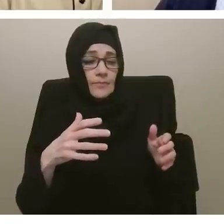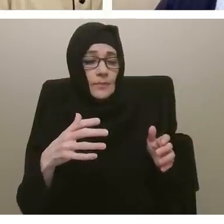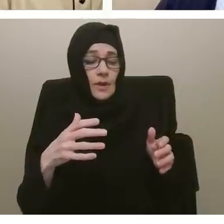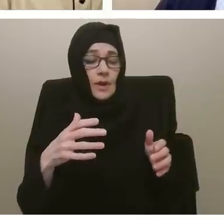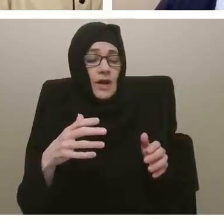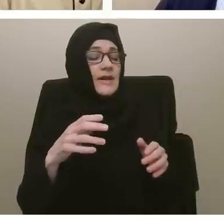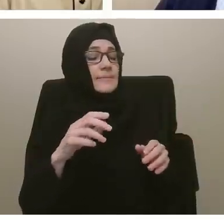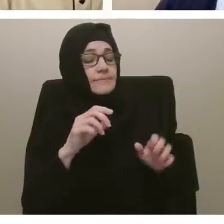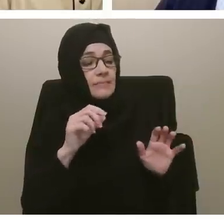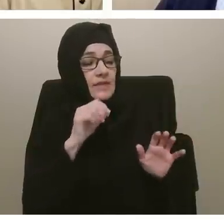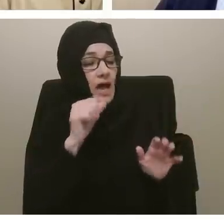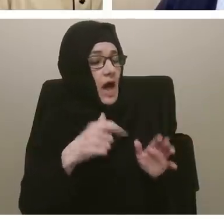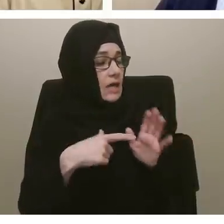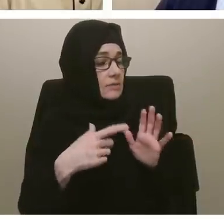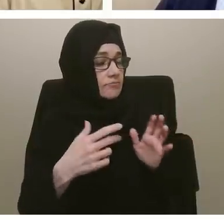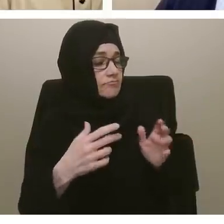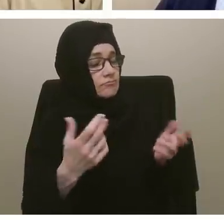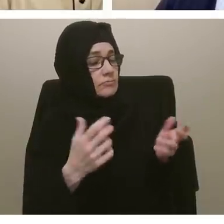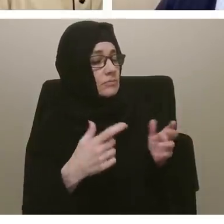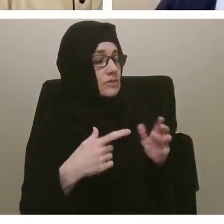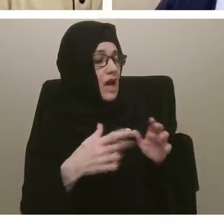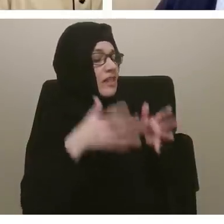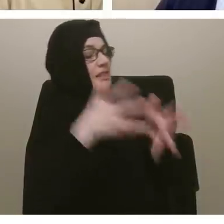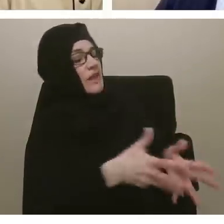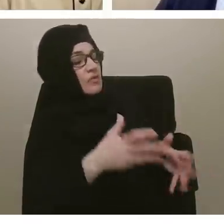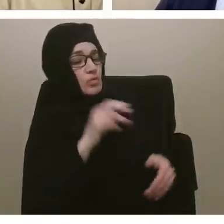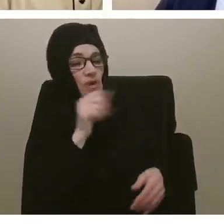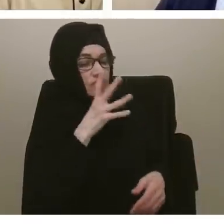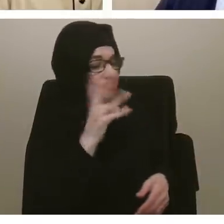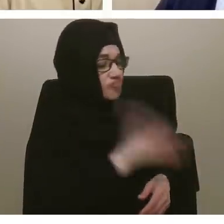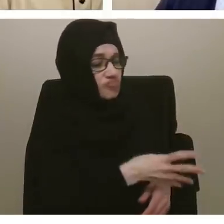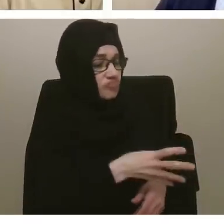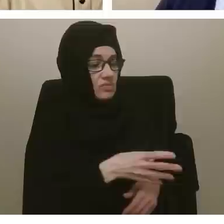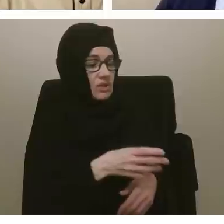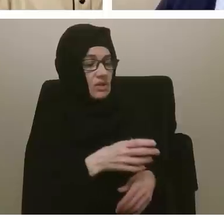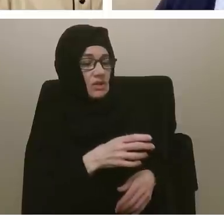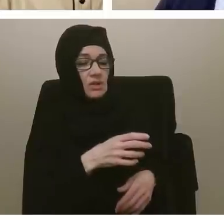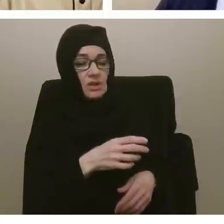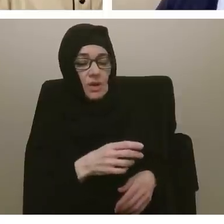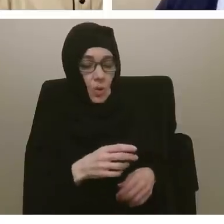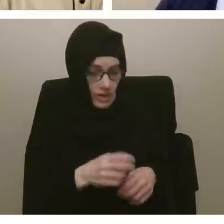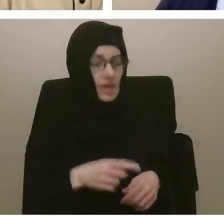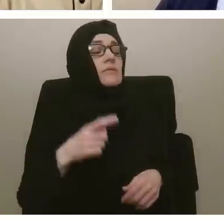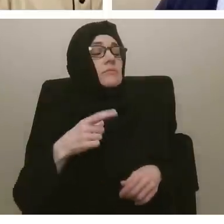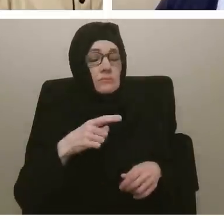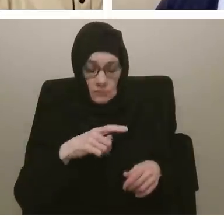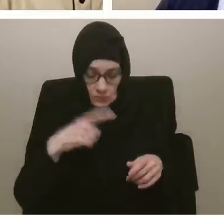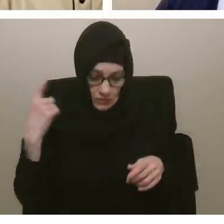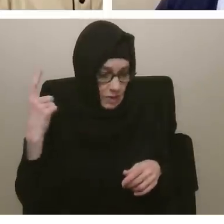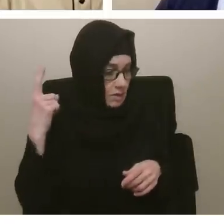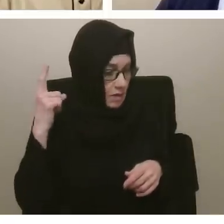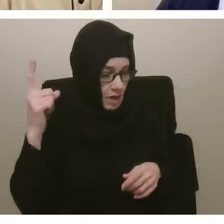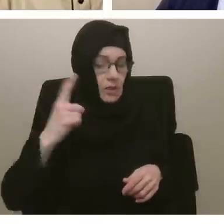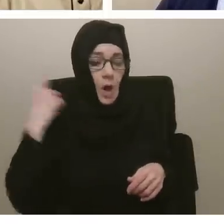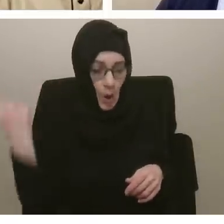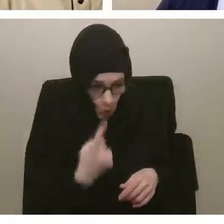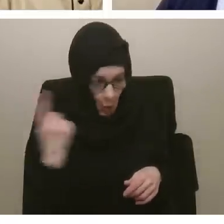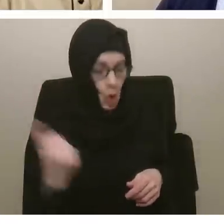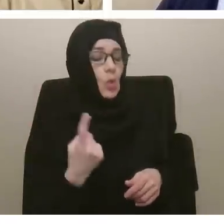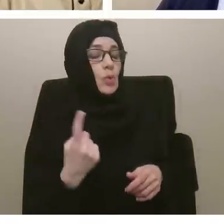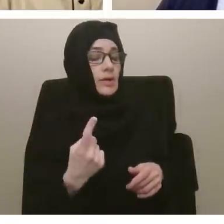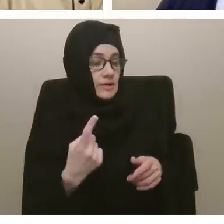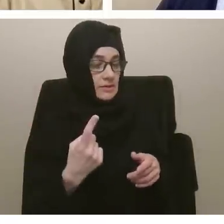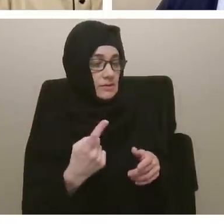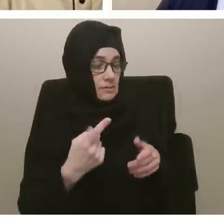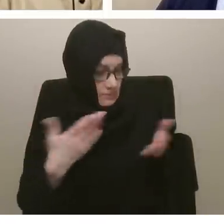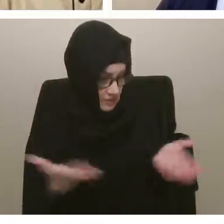any dislike towards you. He hasn't left you. He is here, and he will always be here, subhanahu. So when Allah subhanahu wa ta'ala swears by